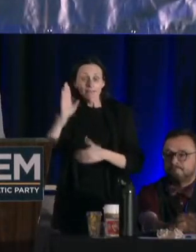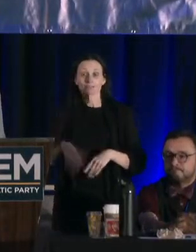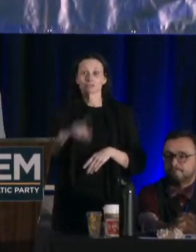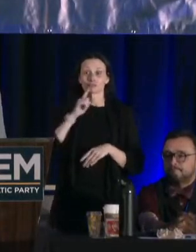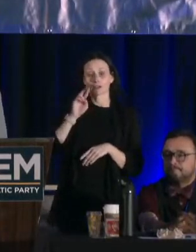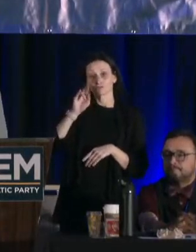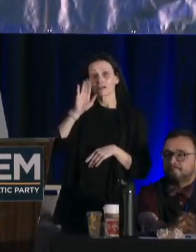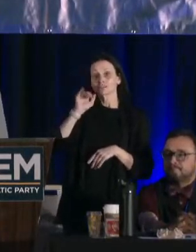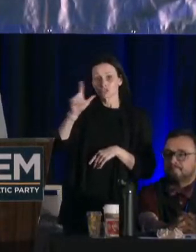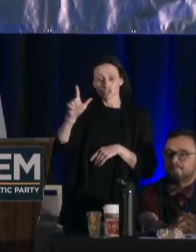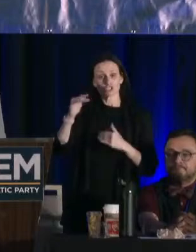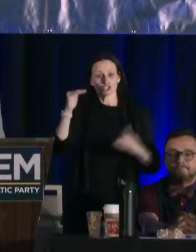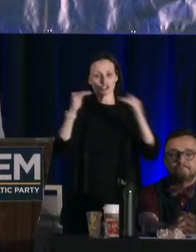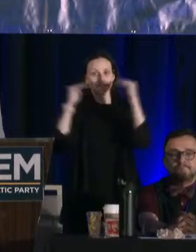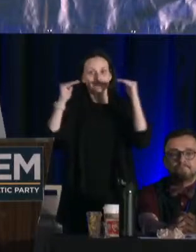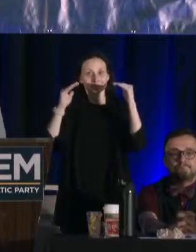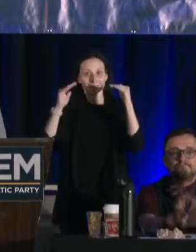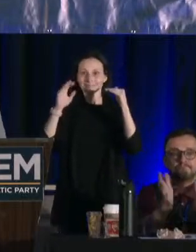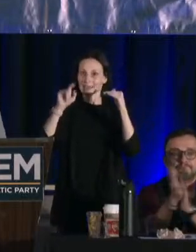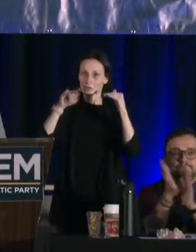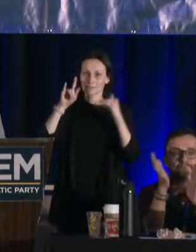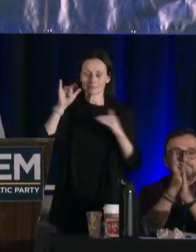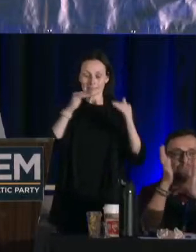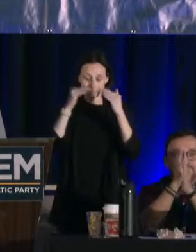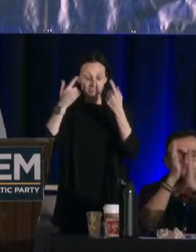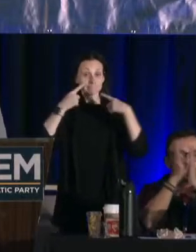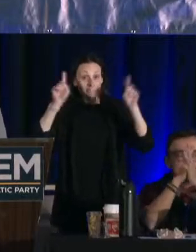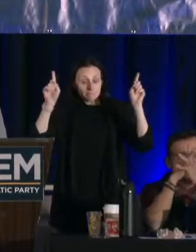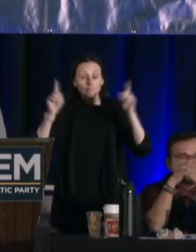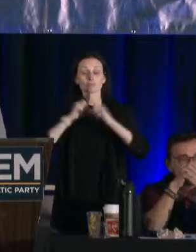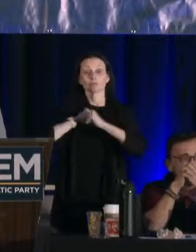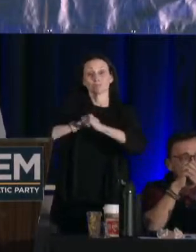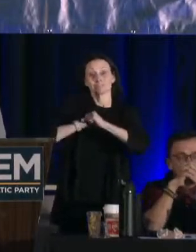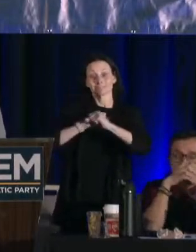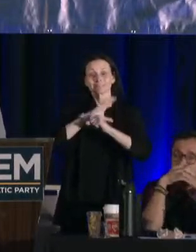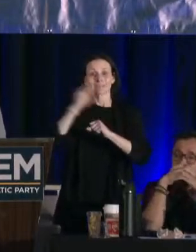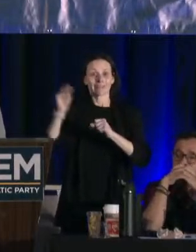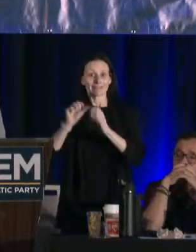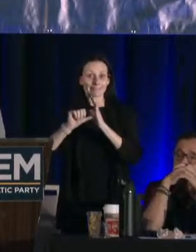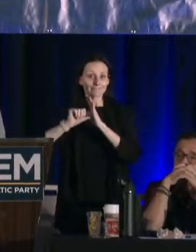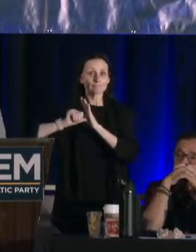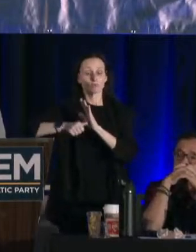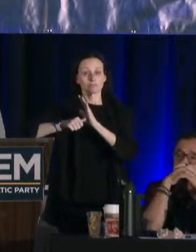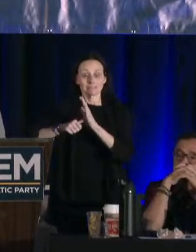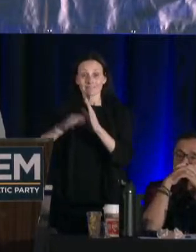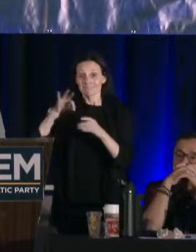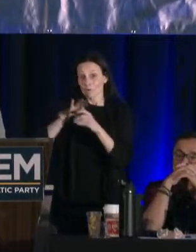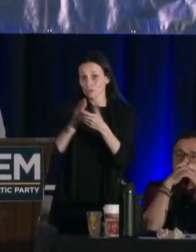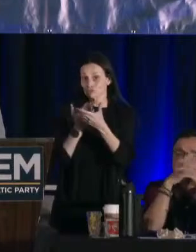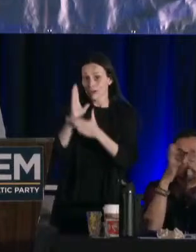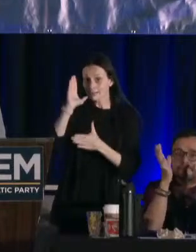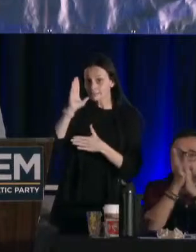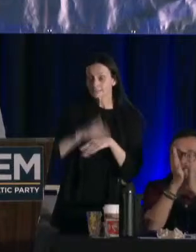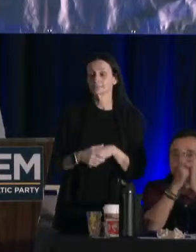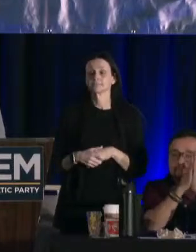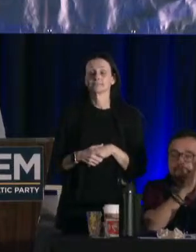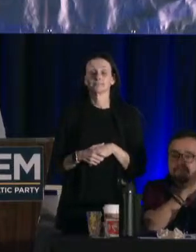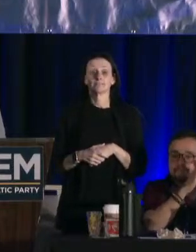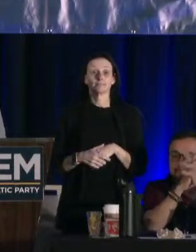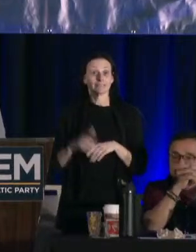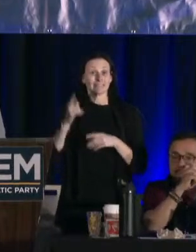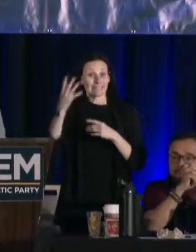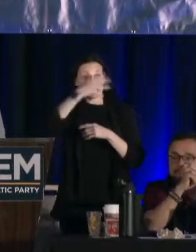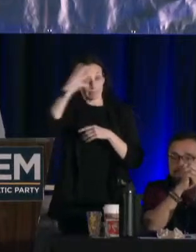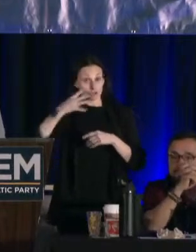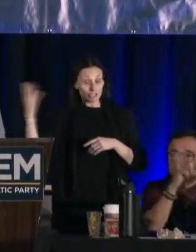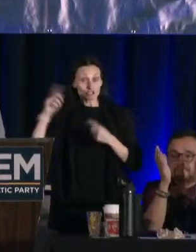racial justice and equity, protecting and enforcing voting rights,